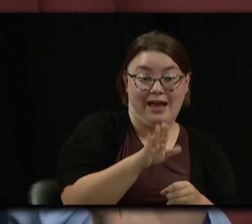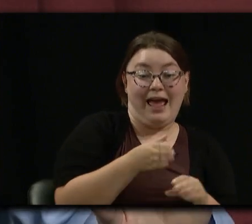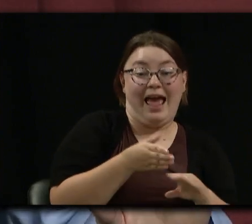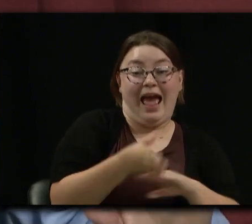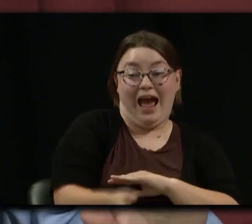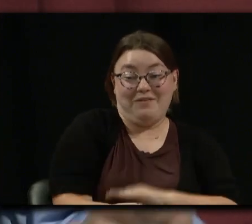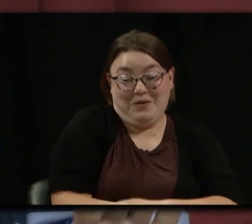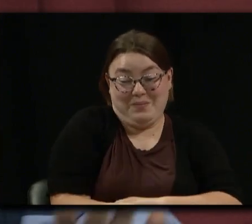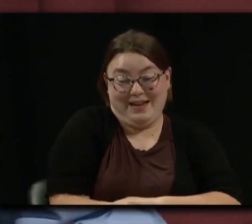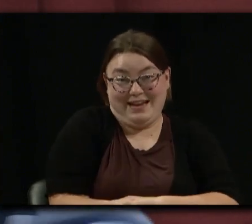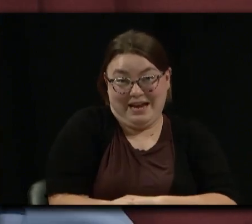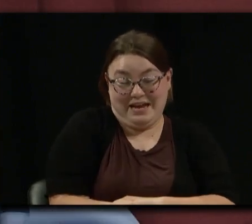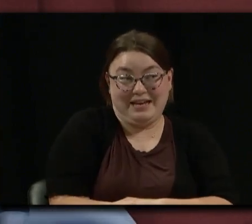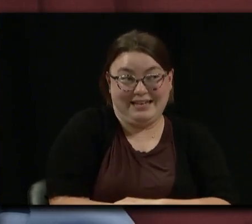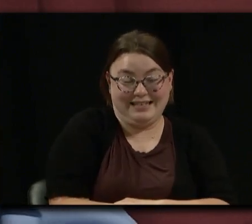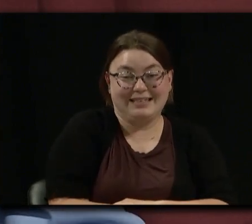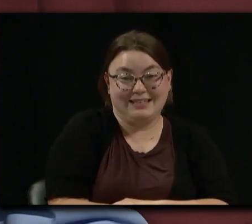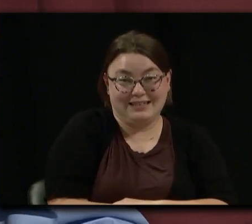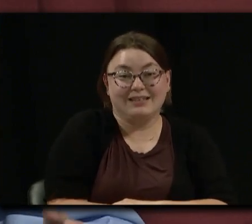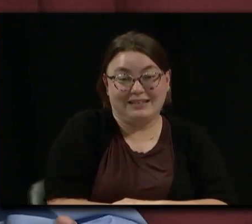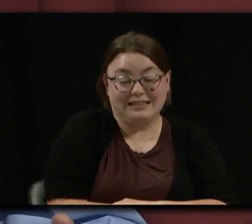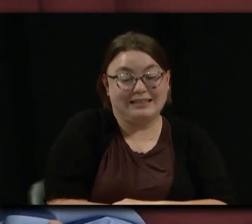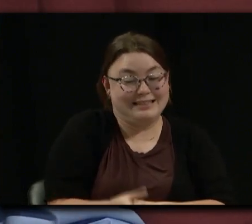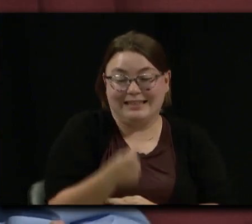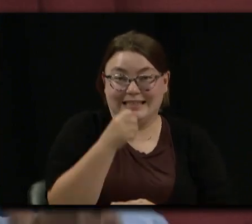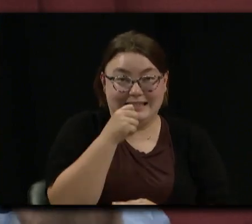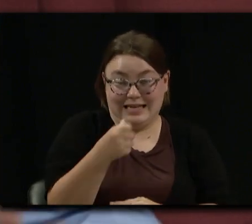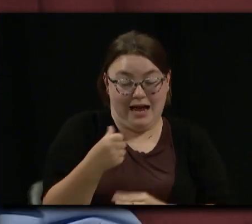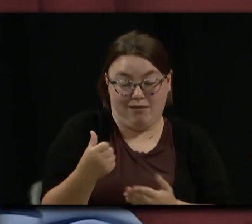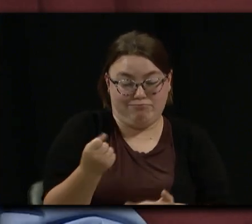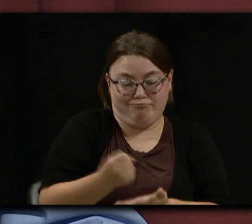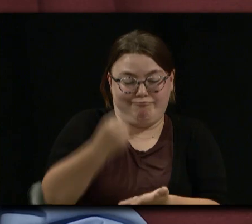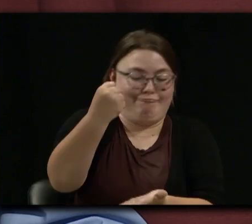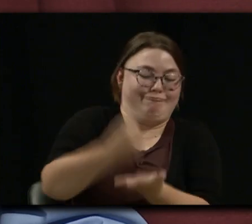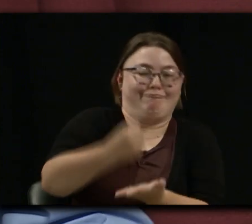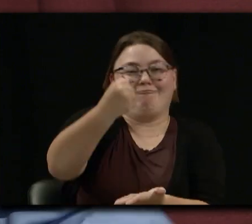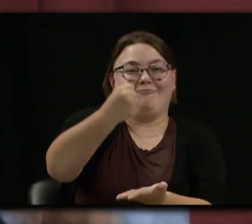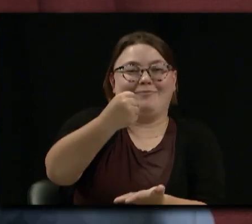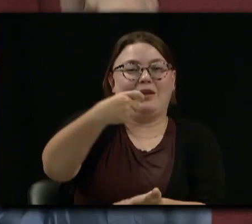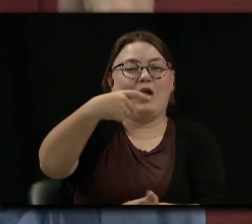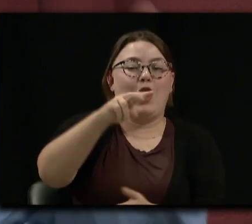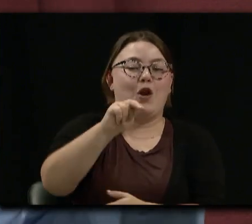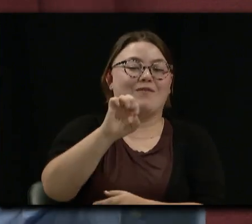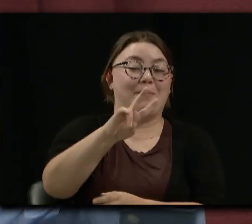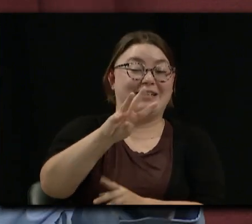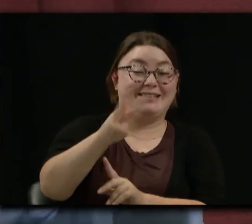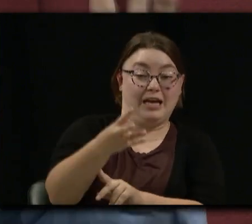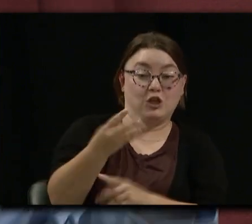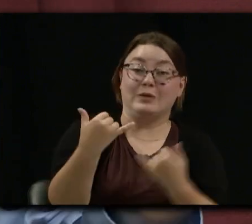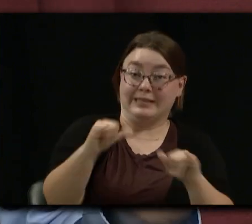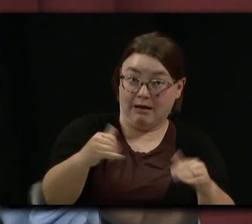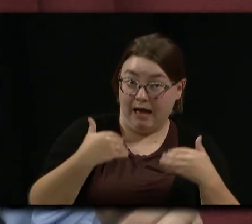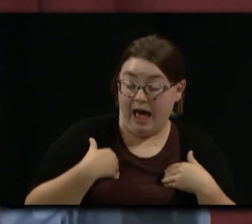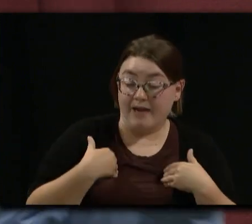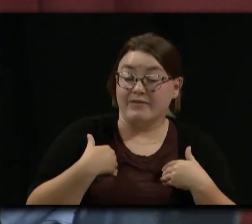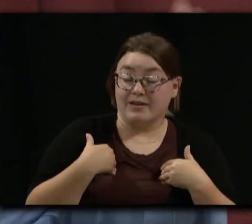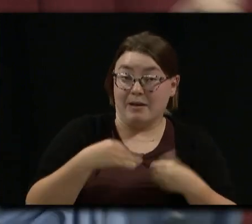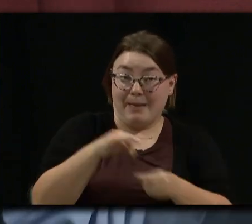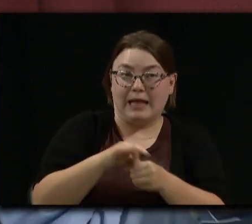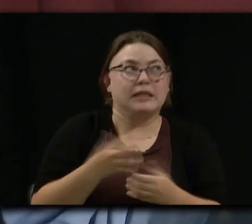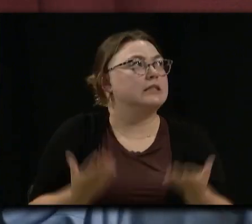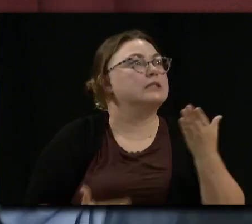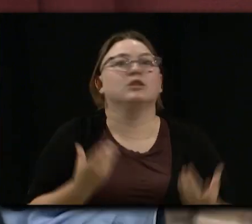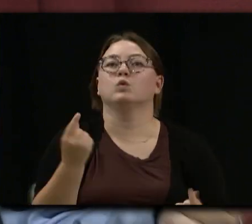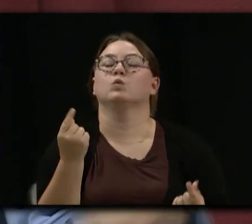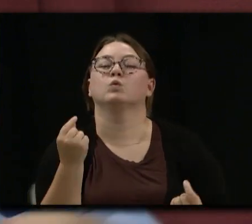you don't get the postmark on it on November 6th. Correct. And you still have your ballot, you have a couple choices. One,